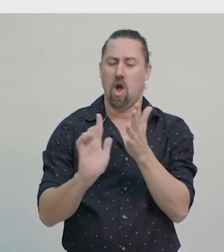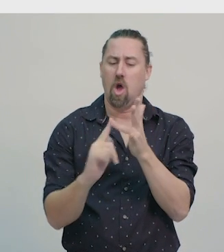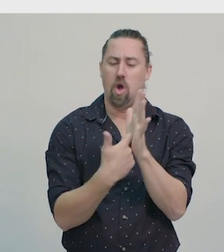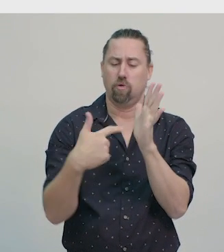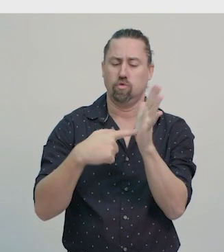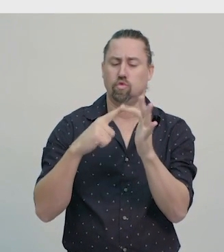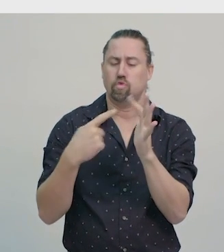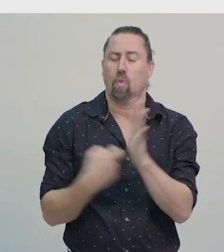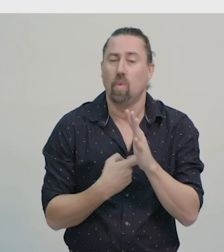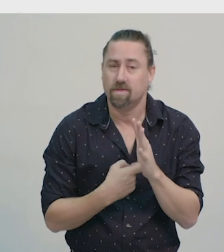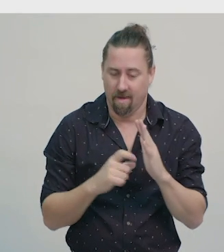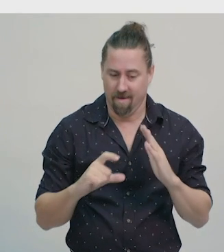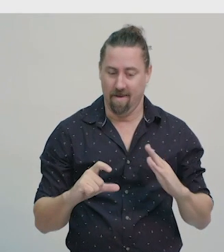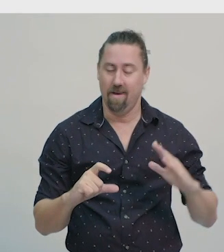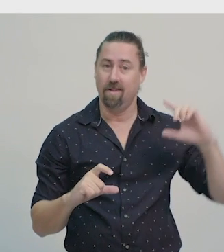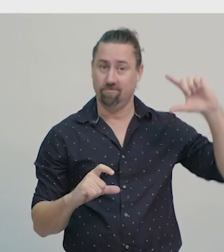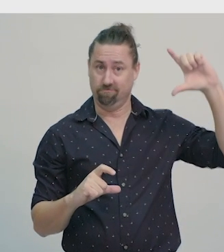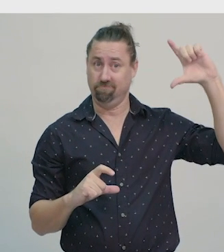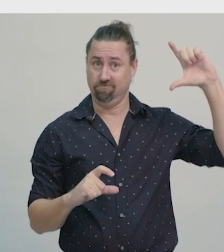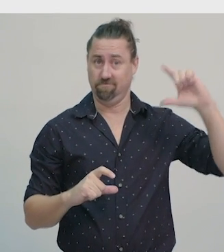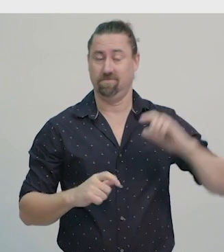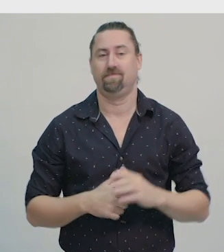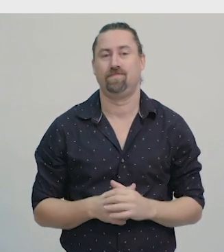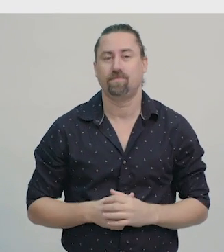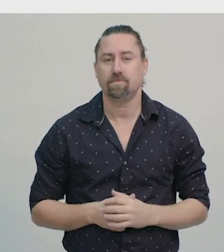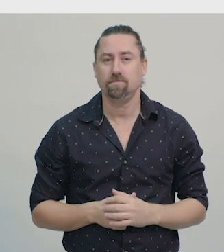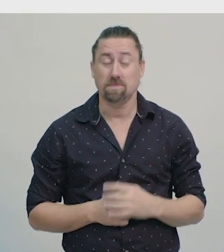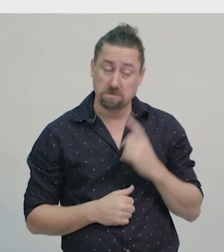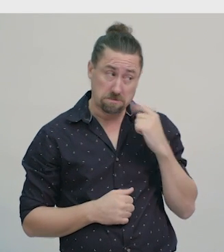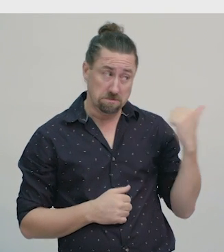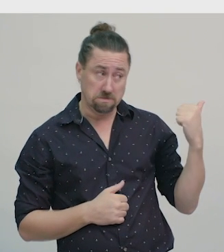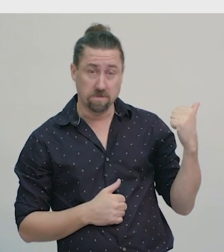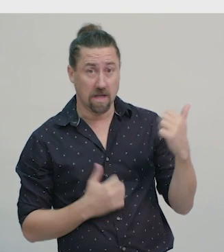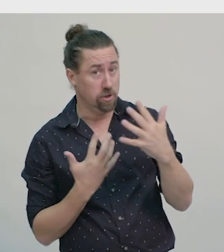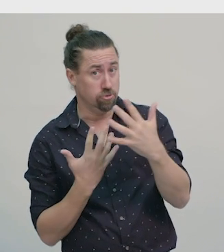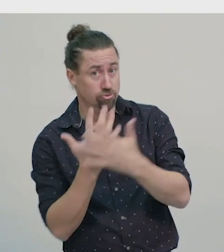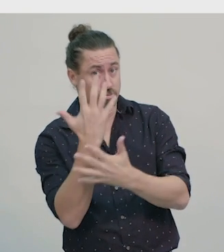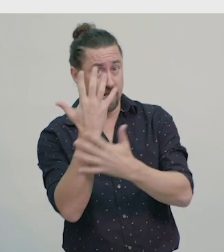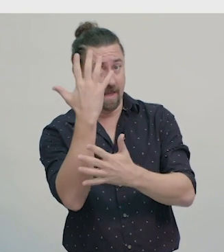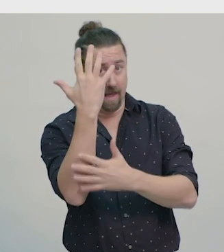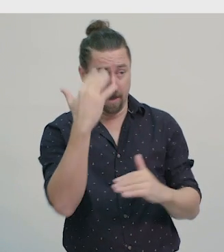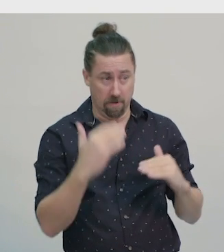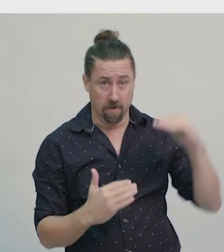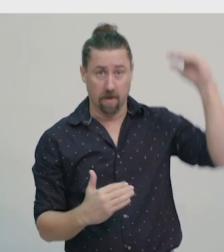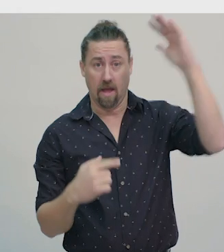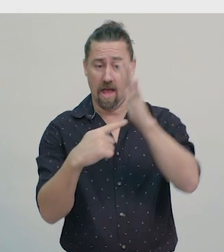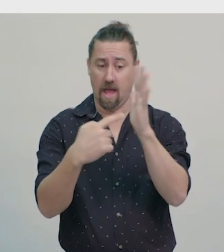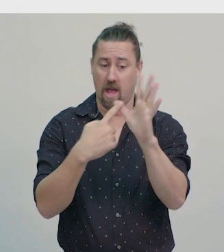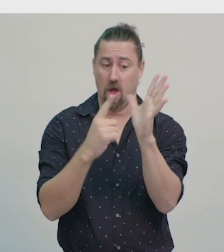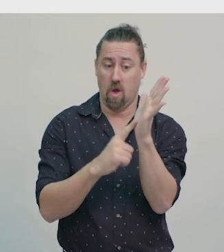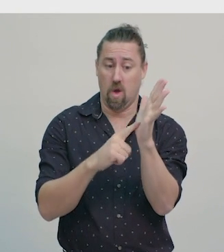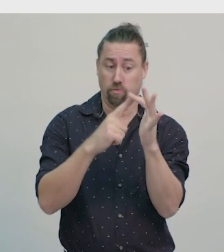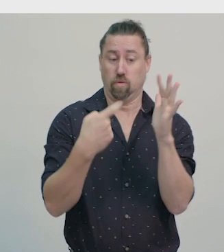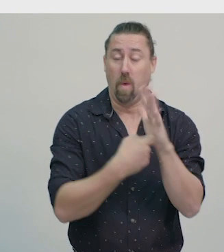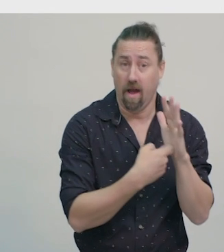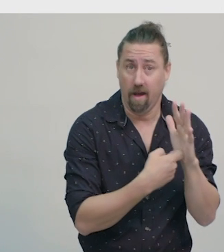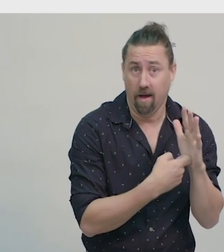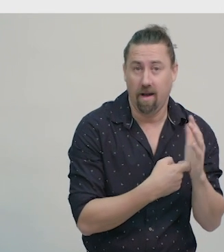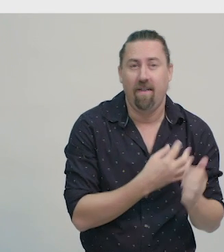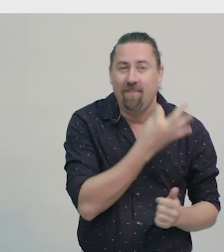I would like to compare the height of the pool noodle to my height. I know that height is the measurement from